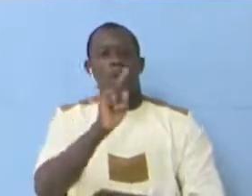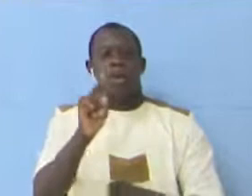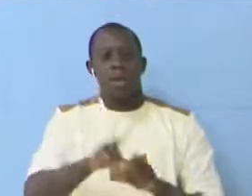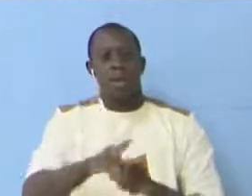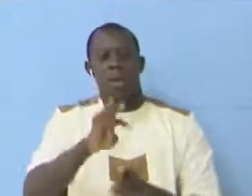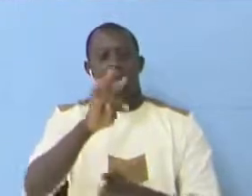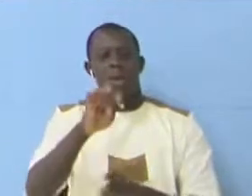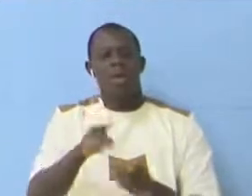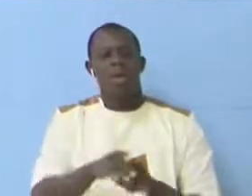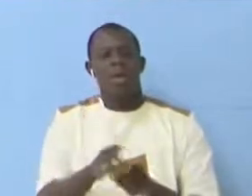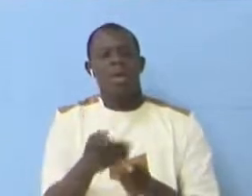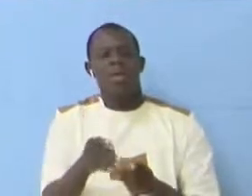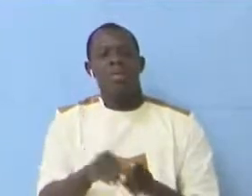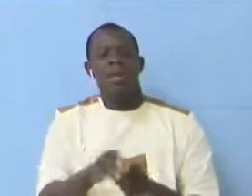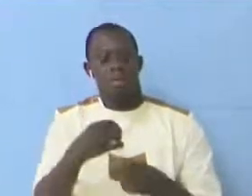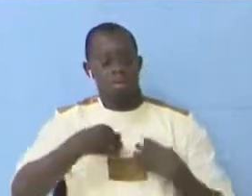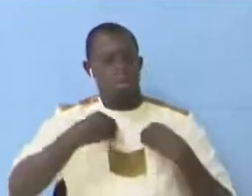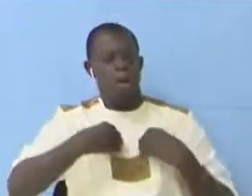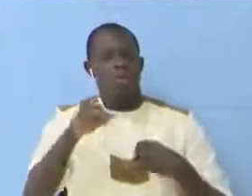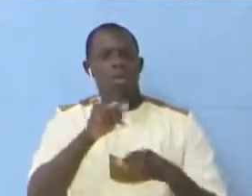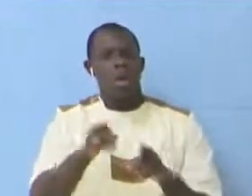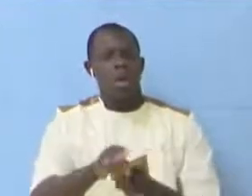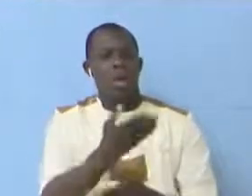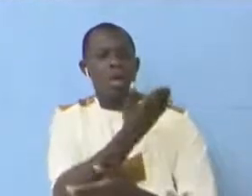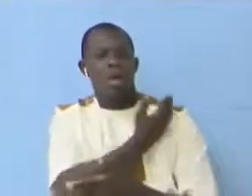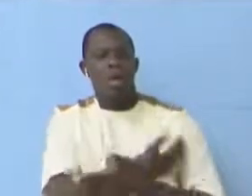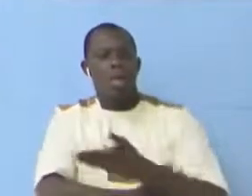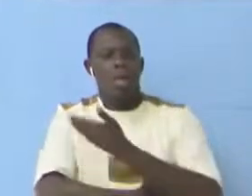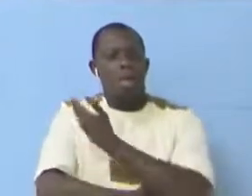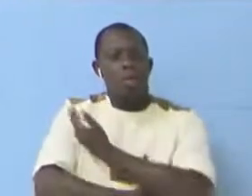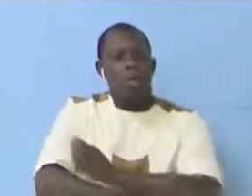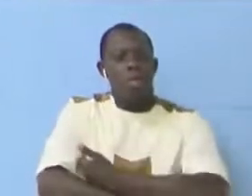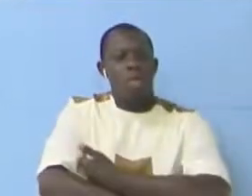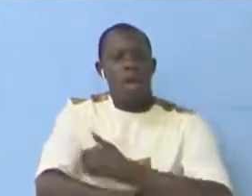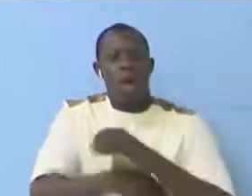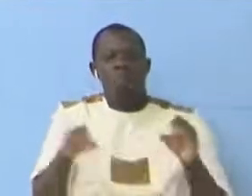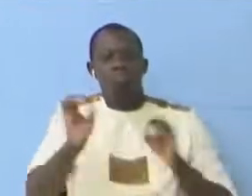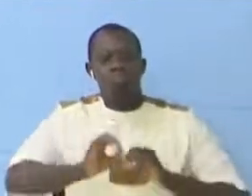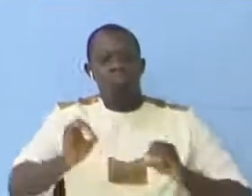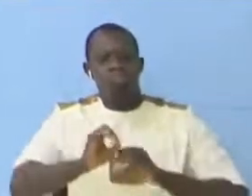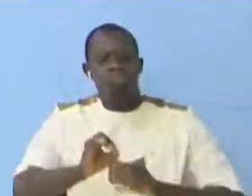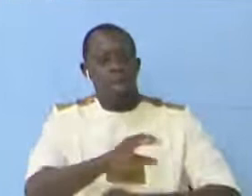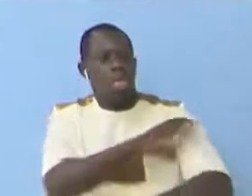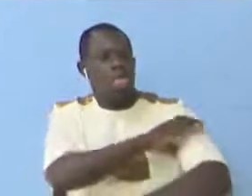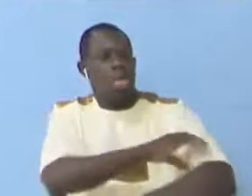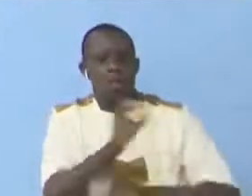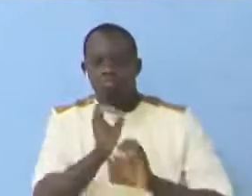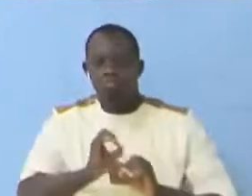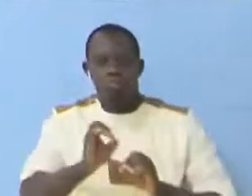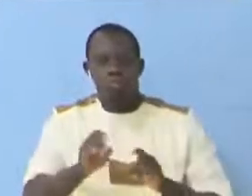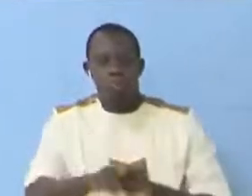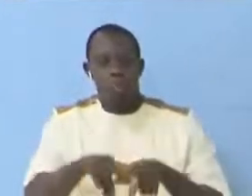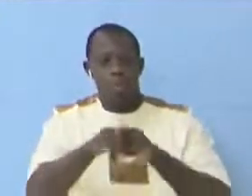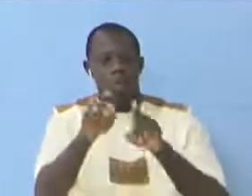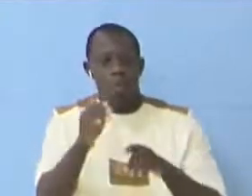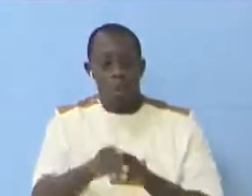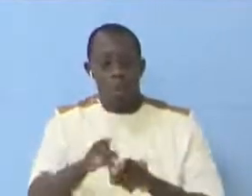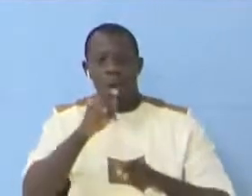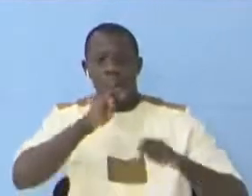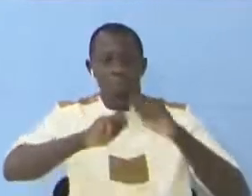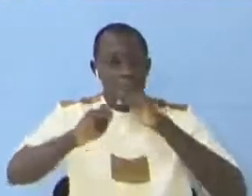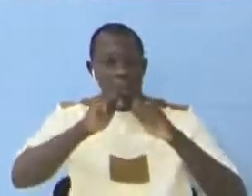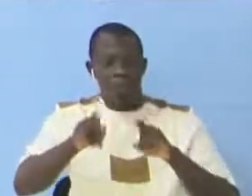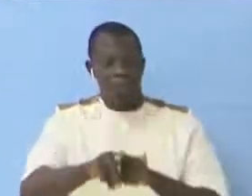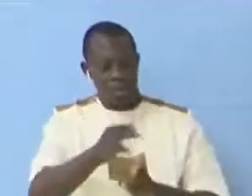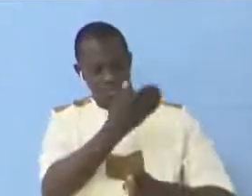a sleeveless sor, with lots of jujus all over.